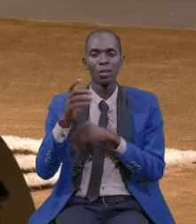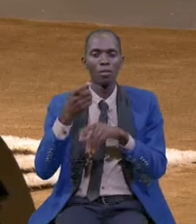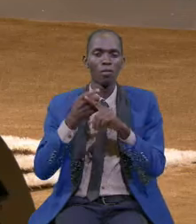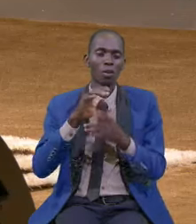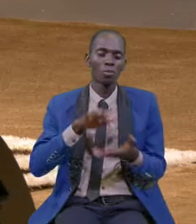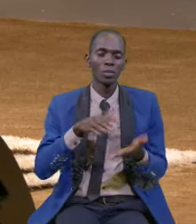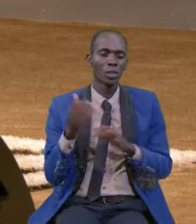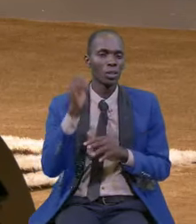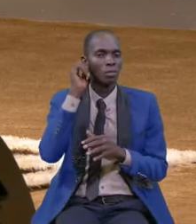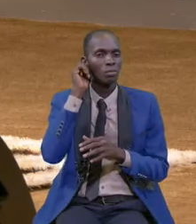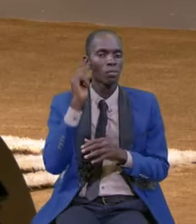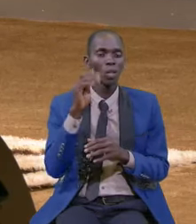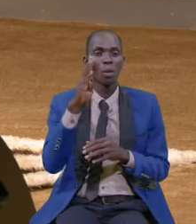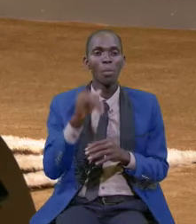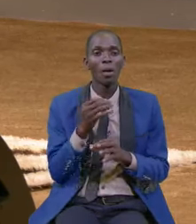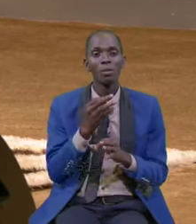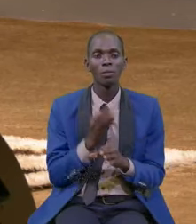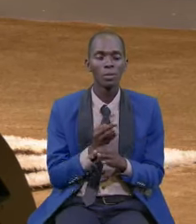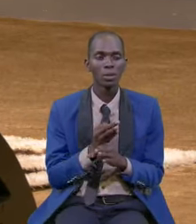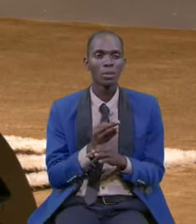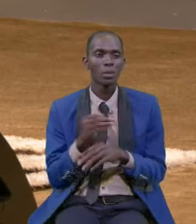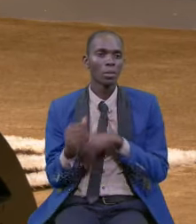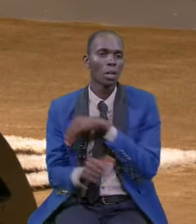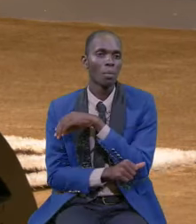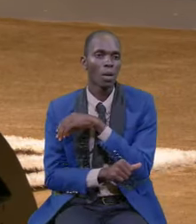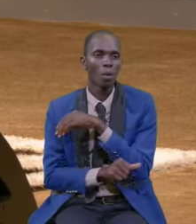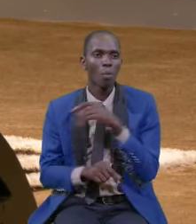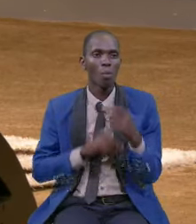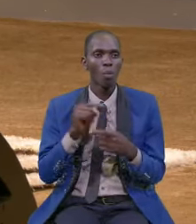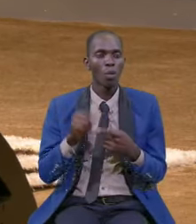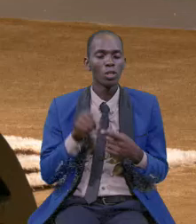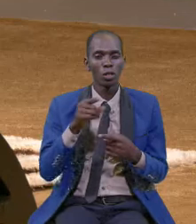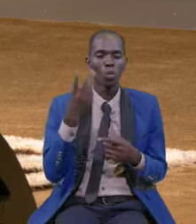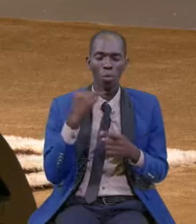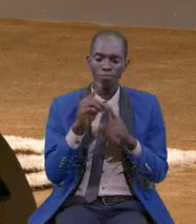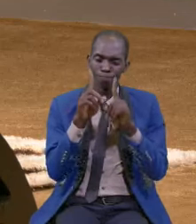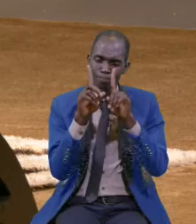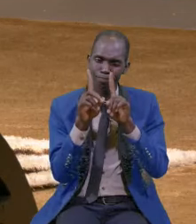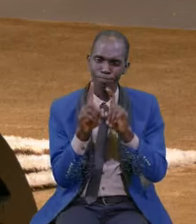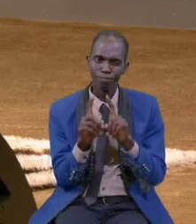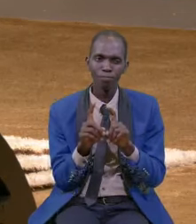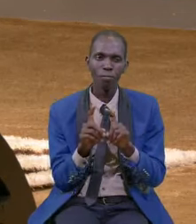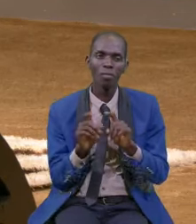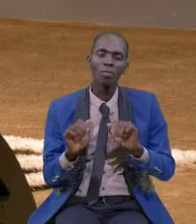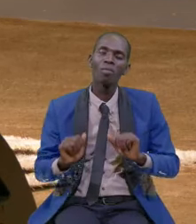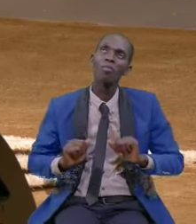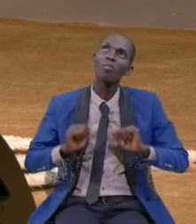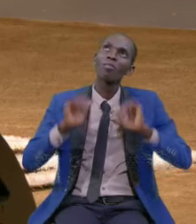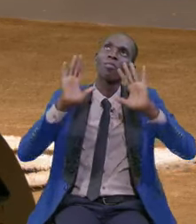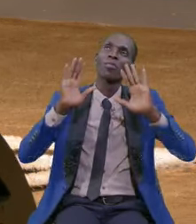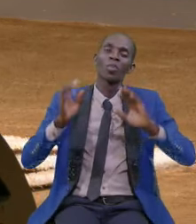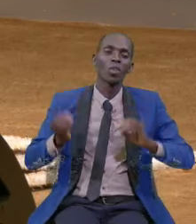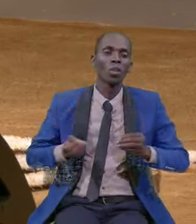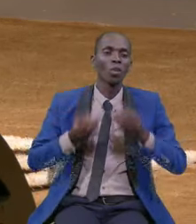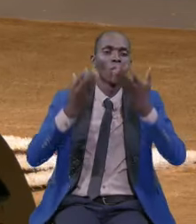was tried, offered up Isaac, and he that had received the